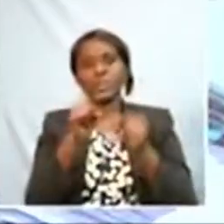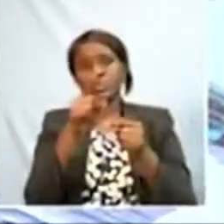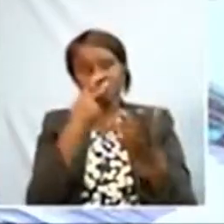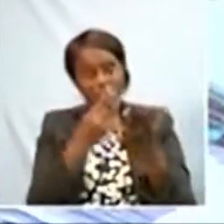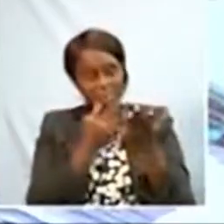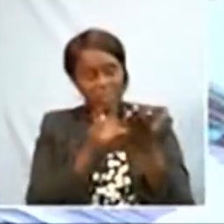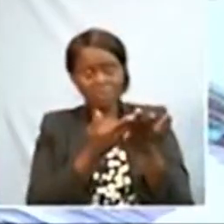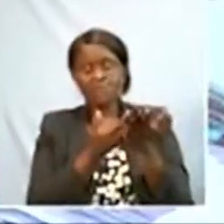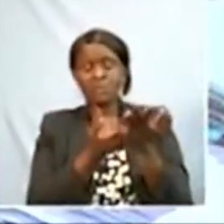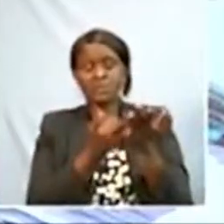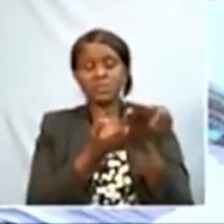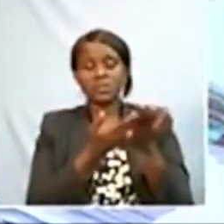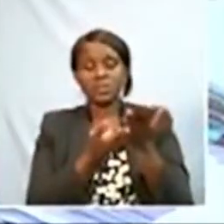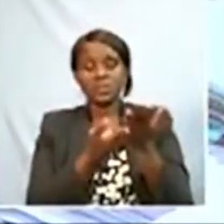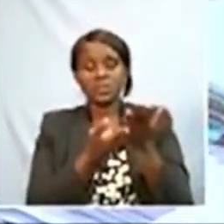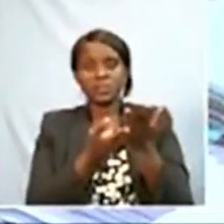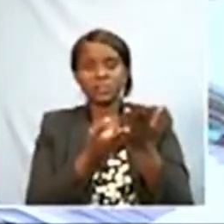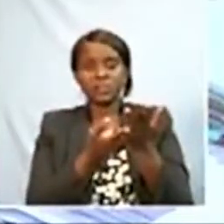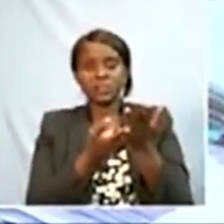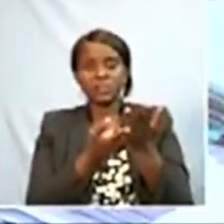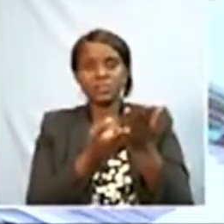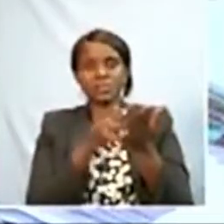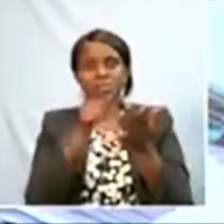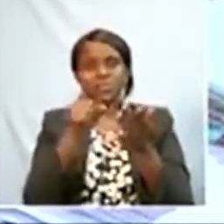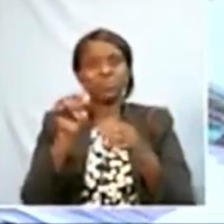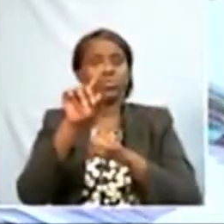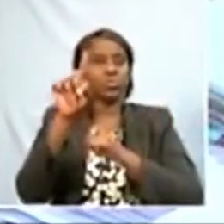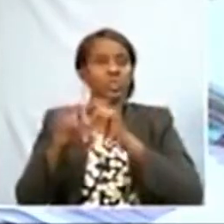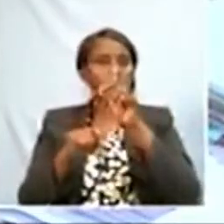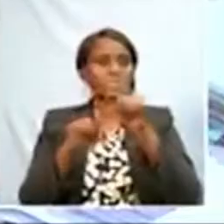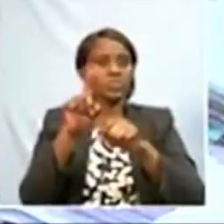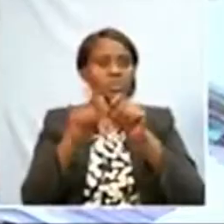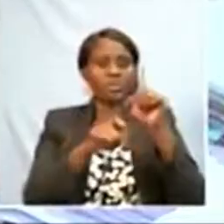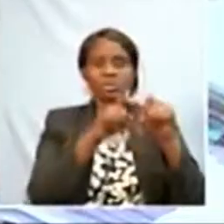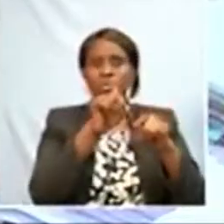at this, then you question.